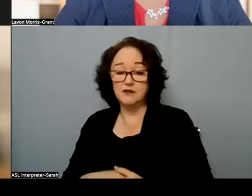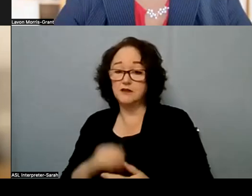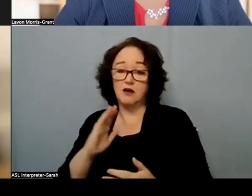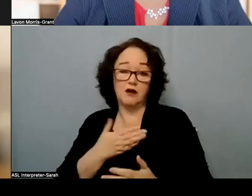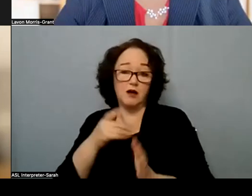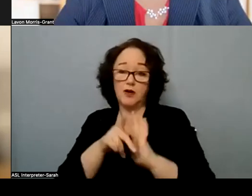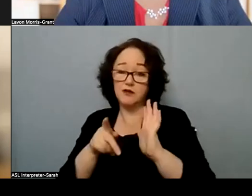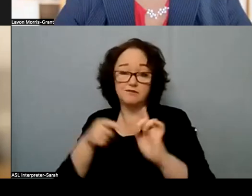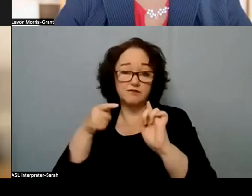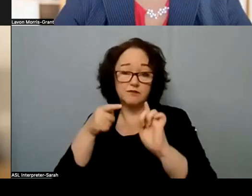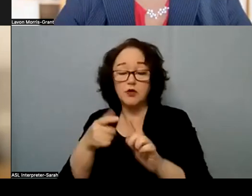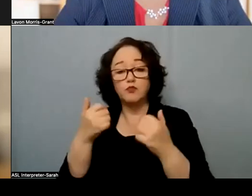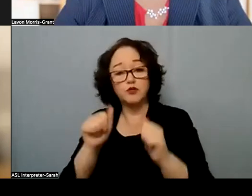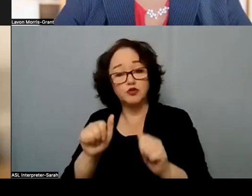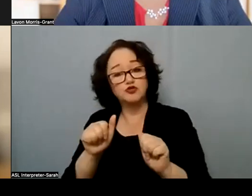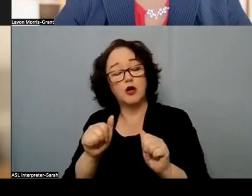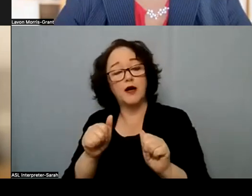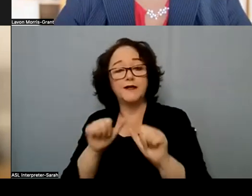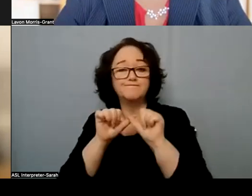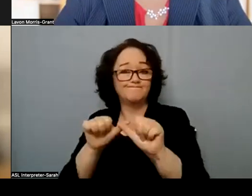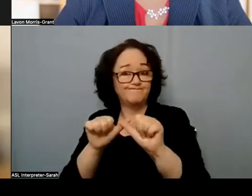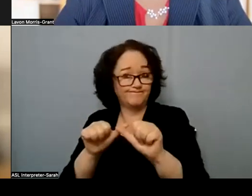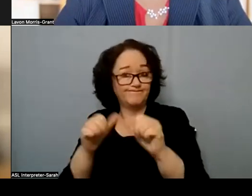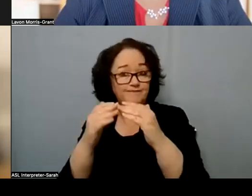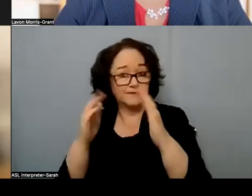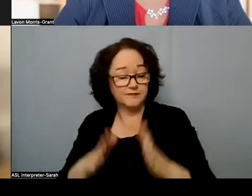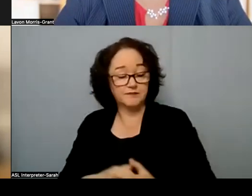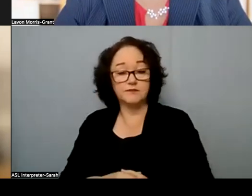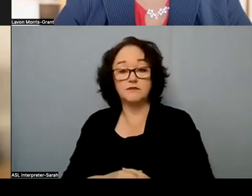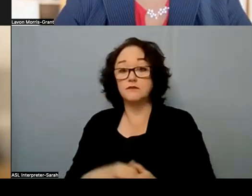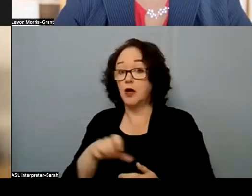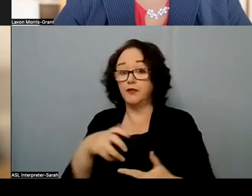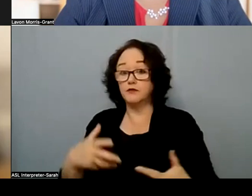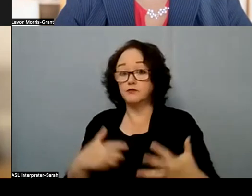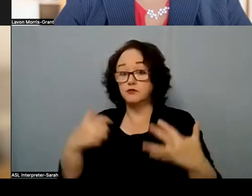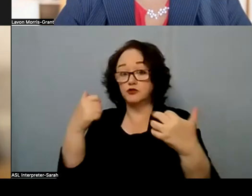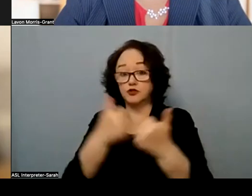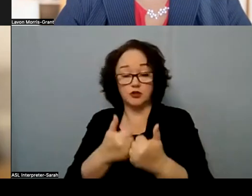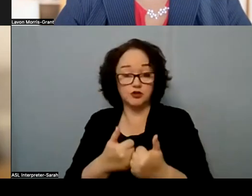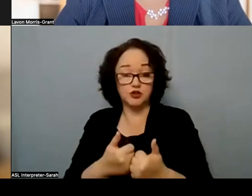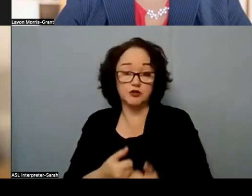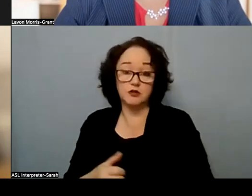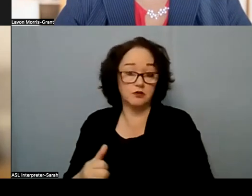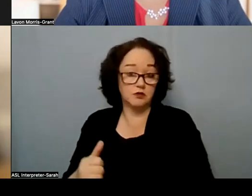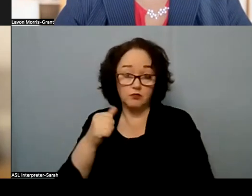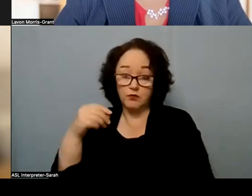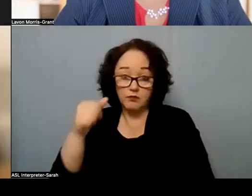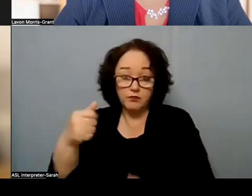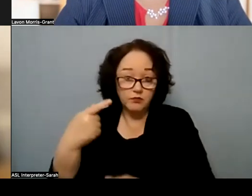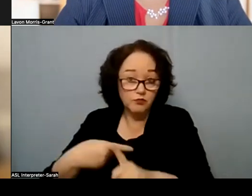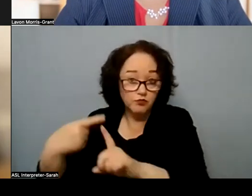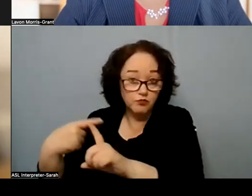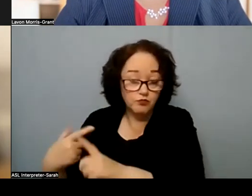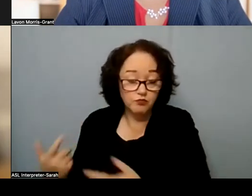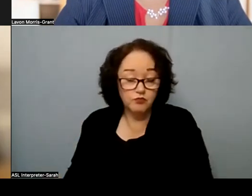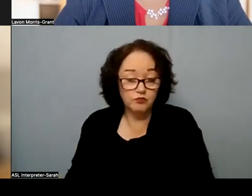can. One of the other challenges is non-payment of rent. If a person has a rental share, all of our housing is modeled on a